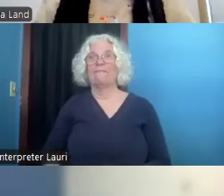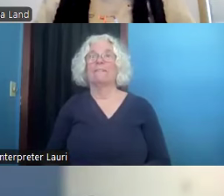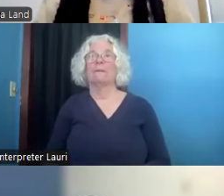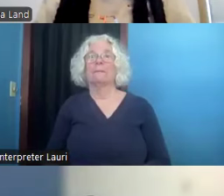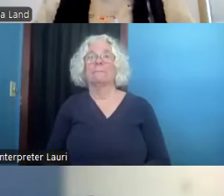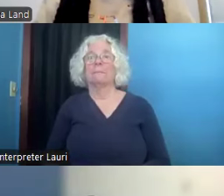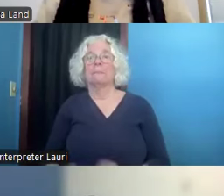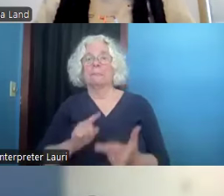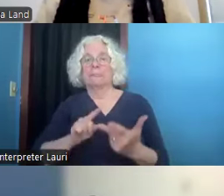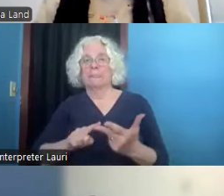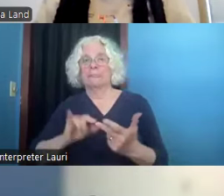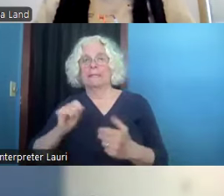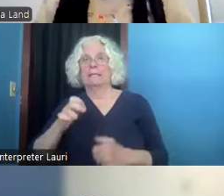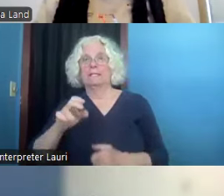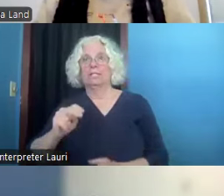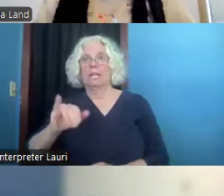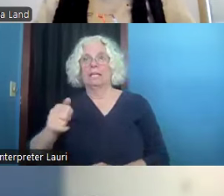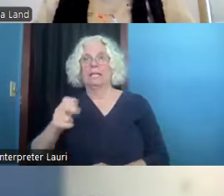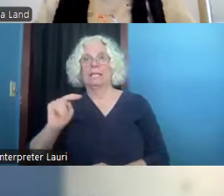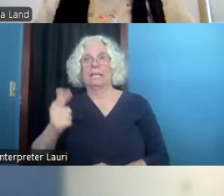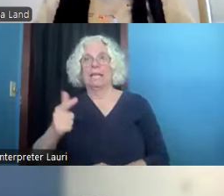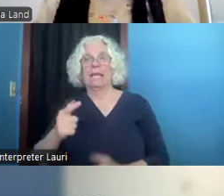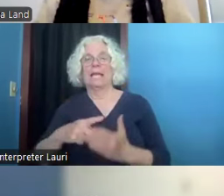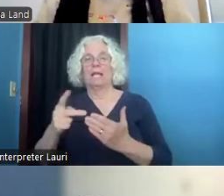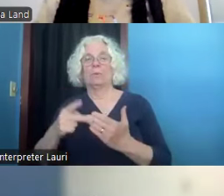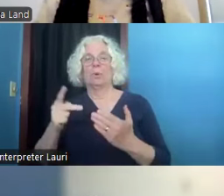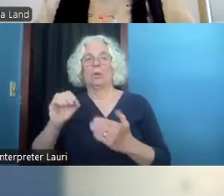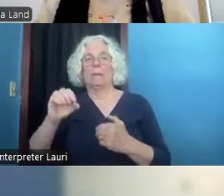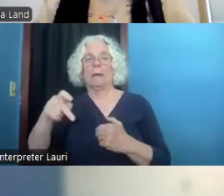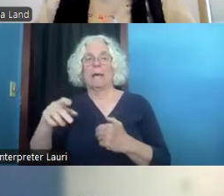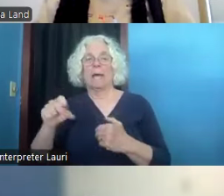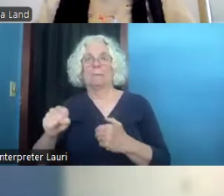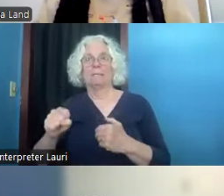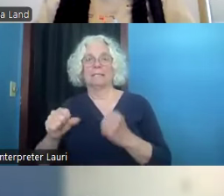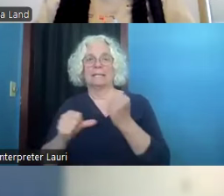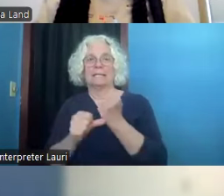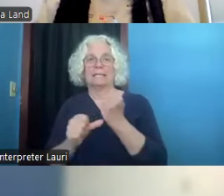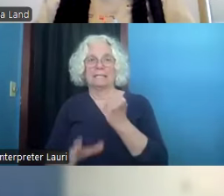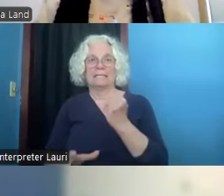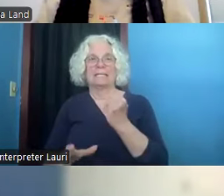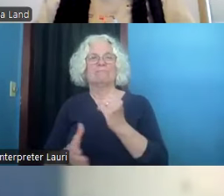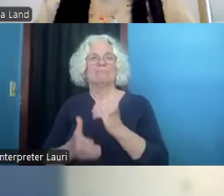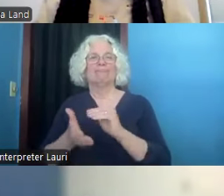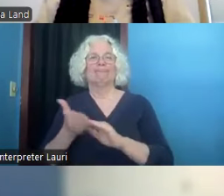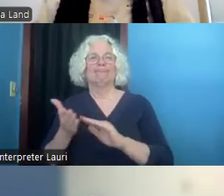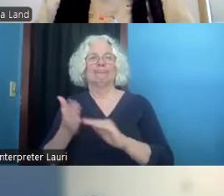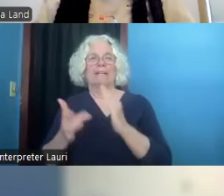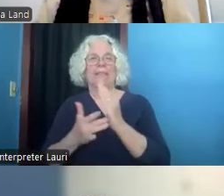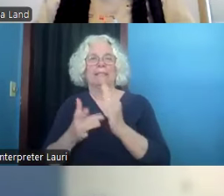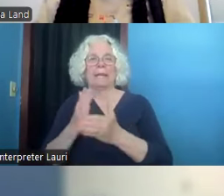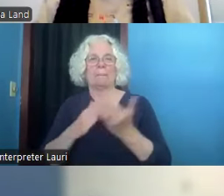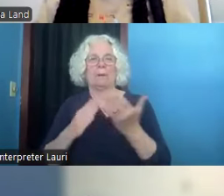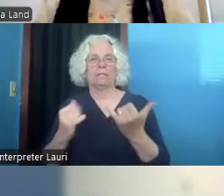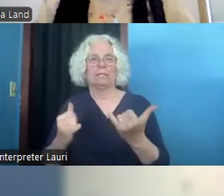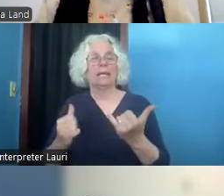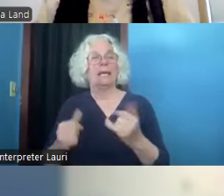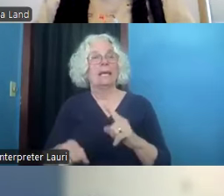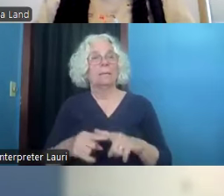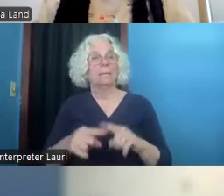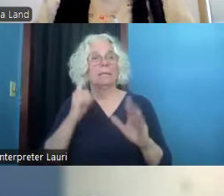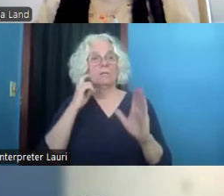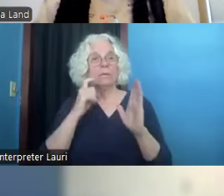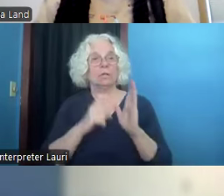Hello, everyone. I'm Jen, Program Operations Associate, and I will be running tech today. I also want to acknowledge